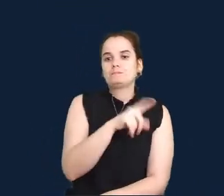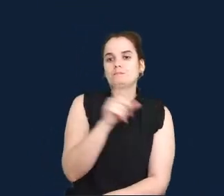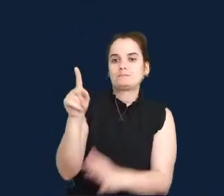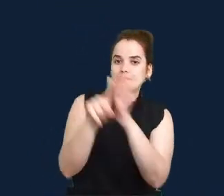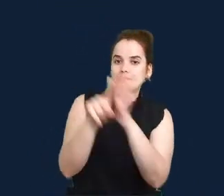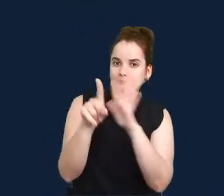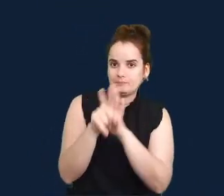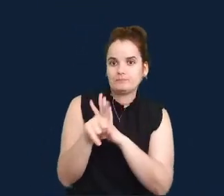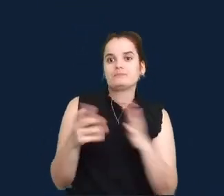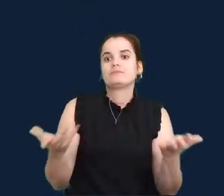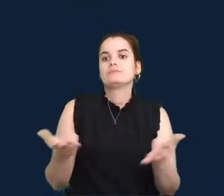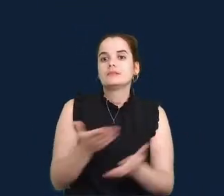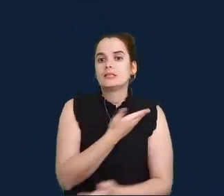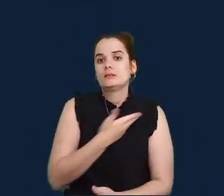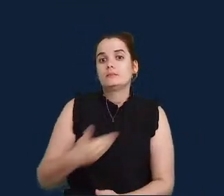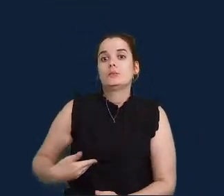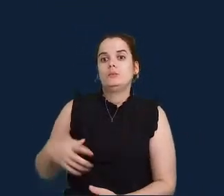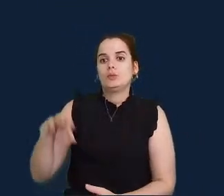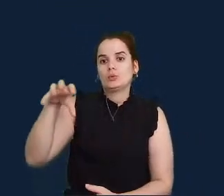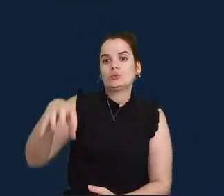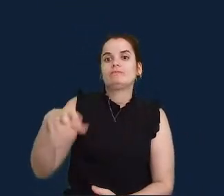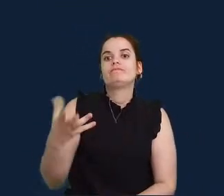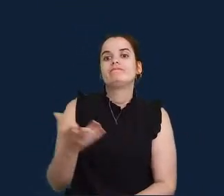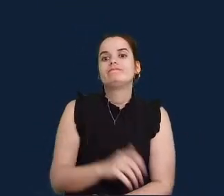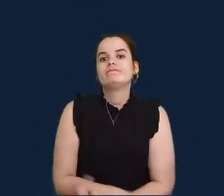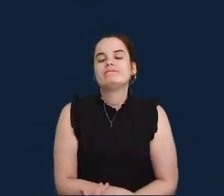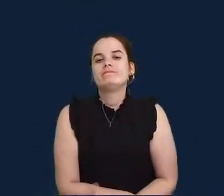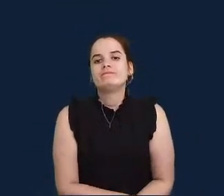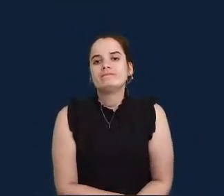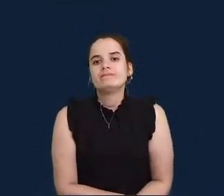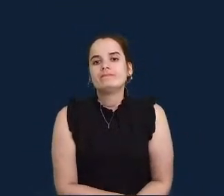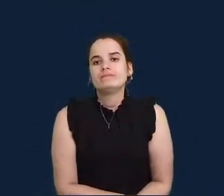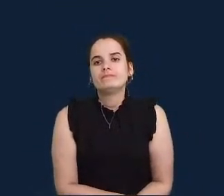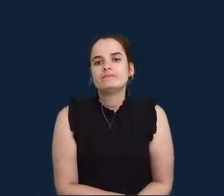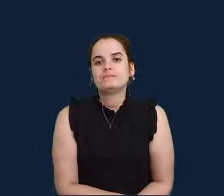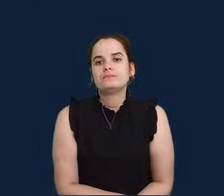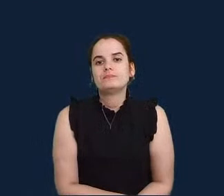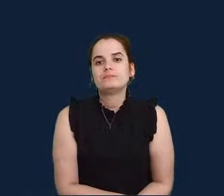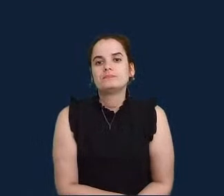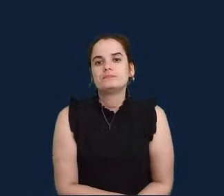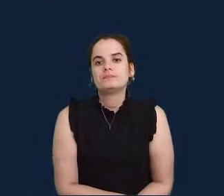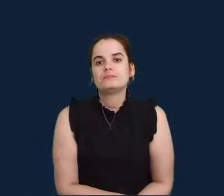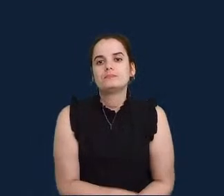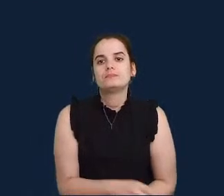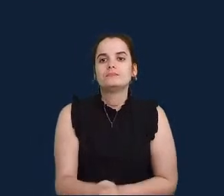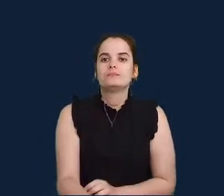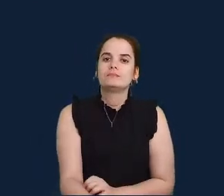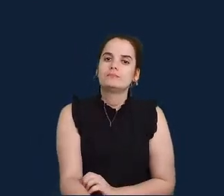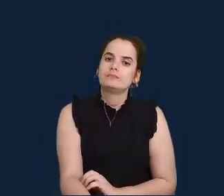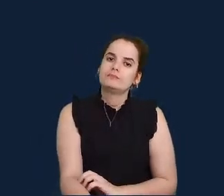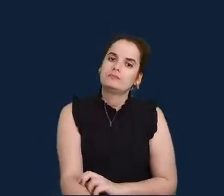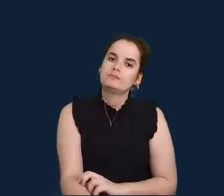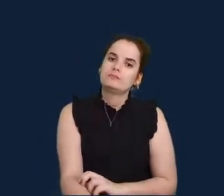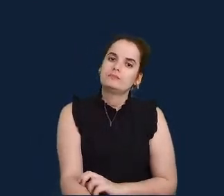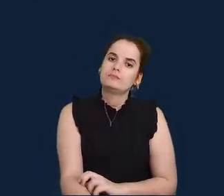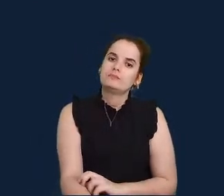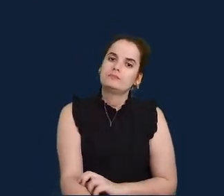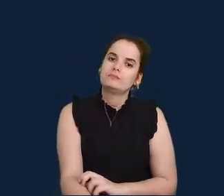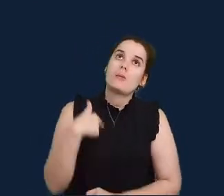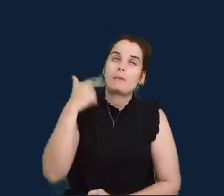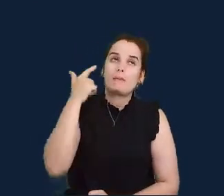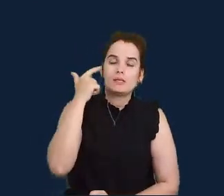with data visualizations. I think like COVID really made